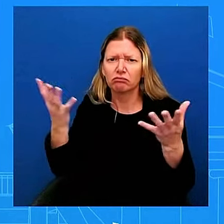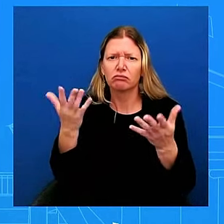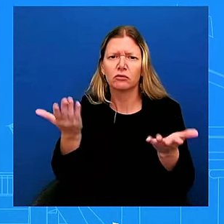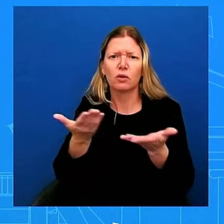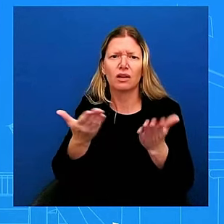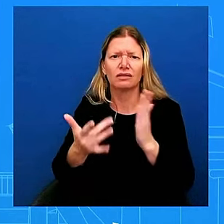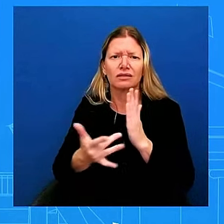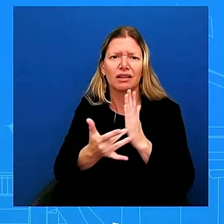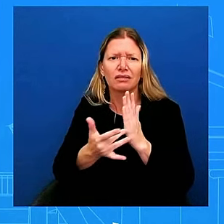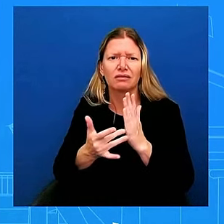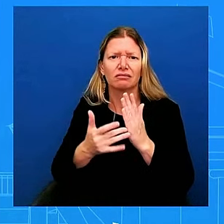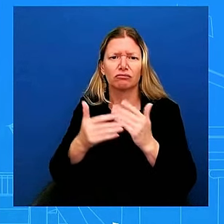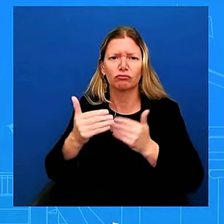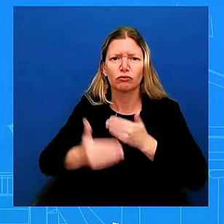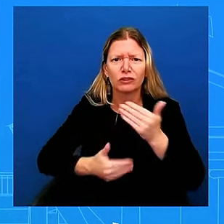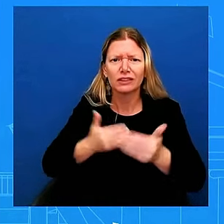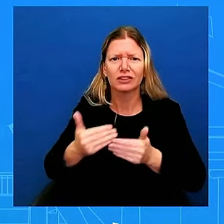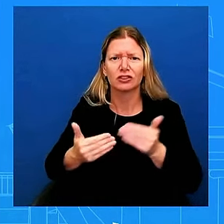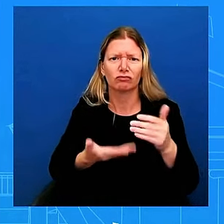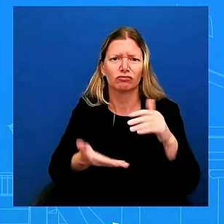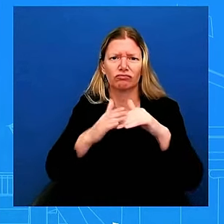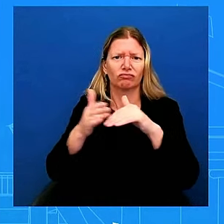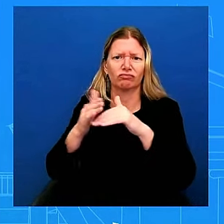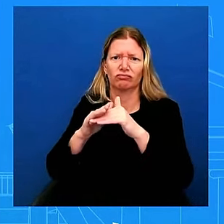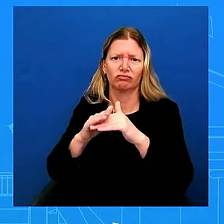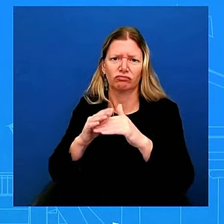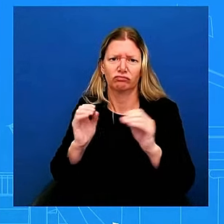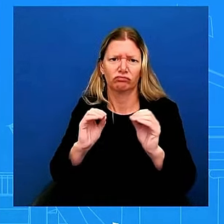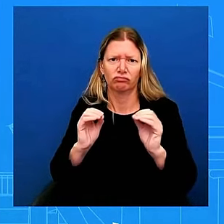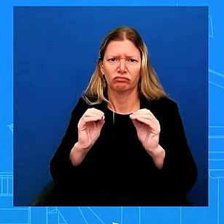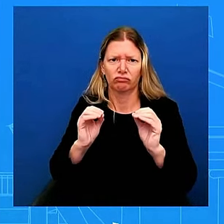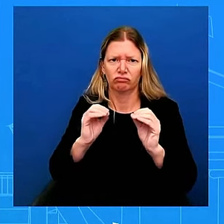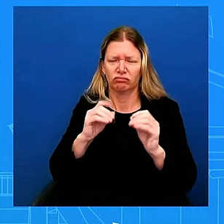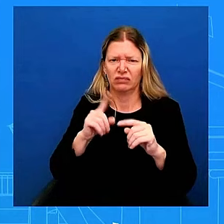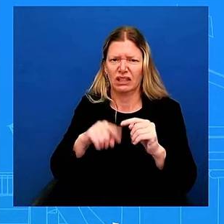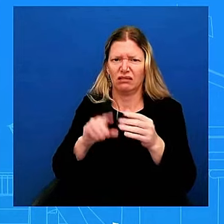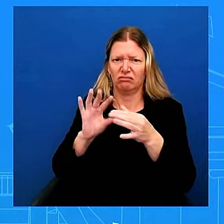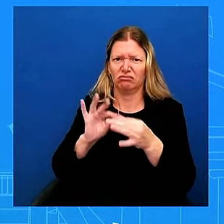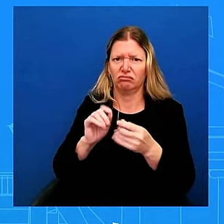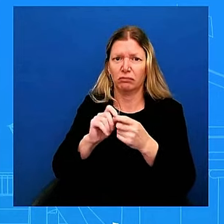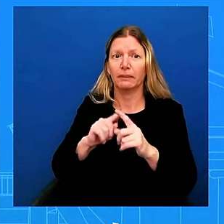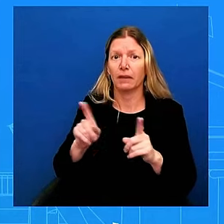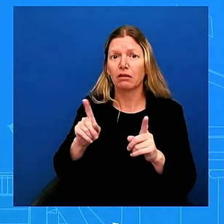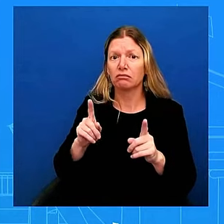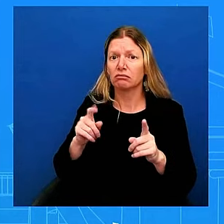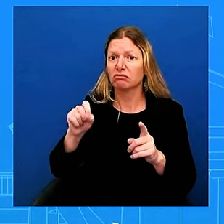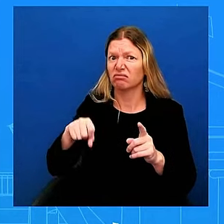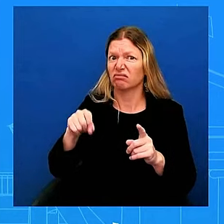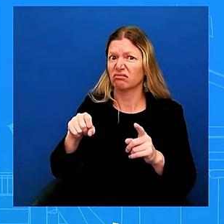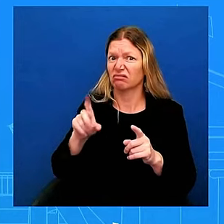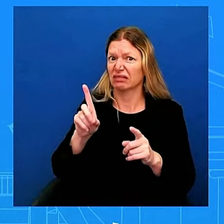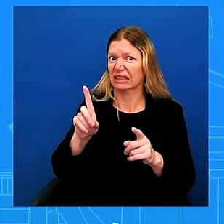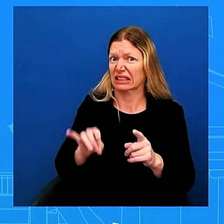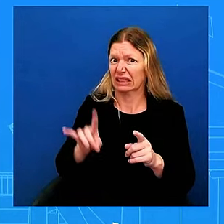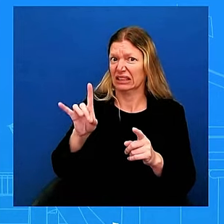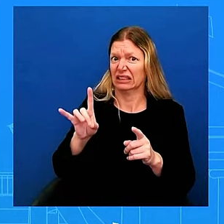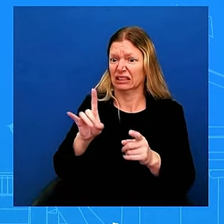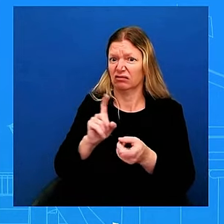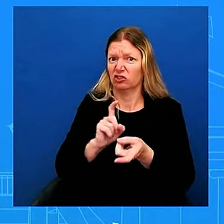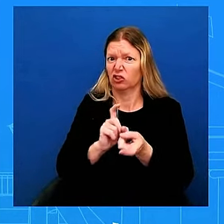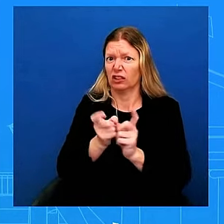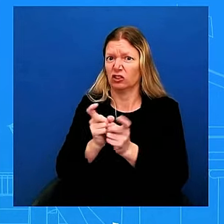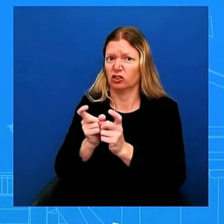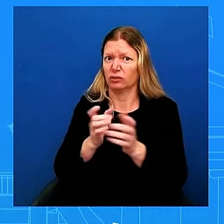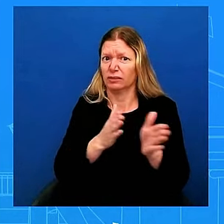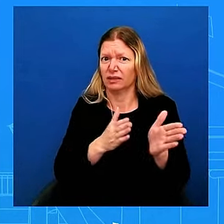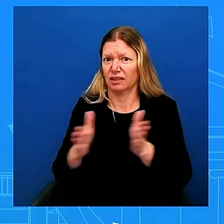But let me say that adjustments have been made to the former president's detail, to the current president's detail, as well as